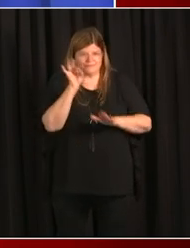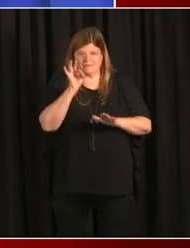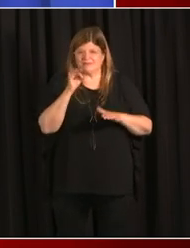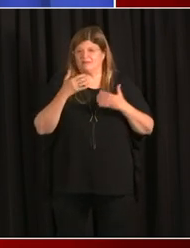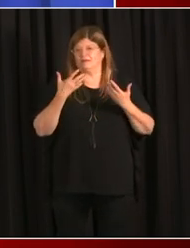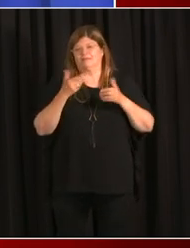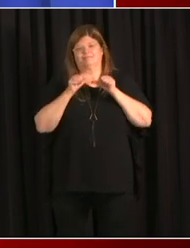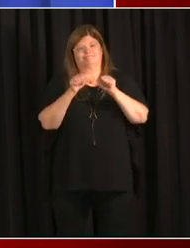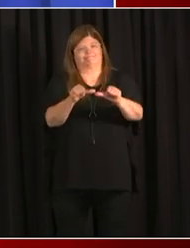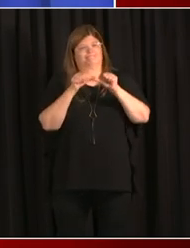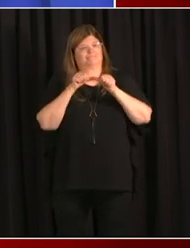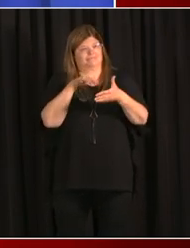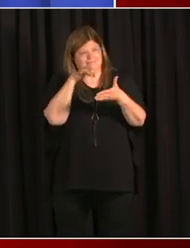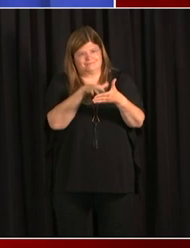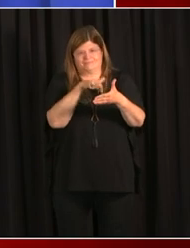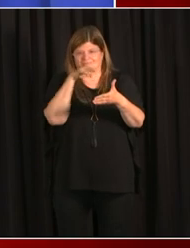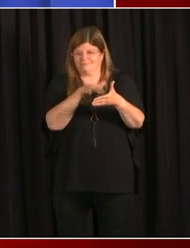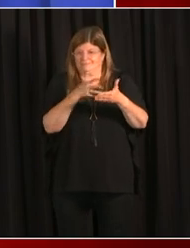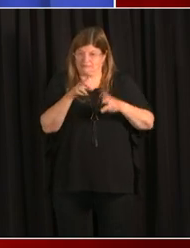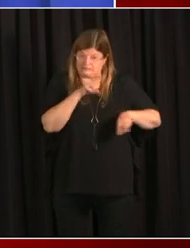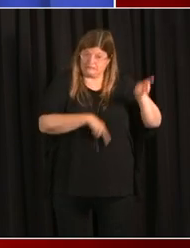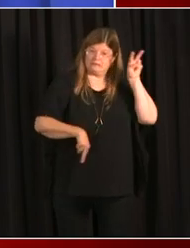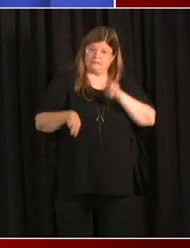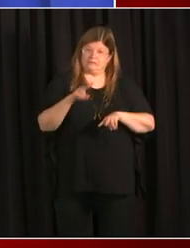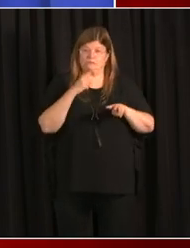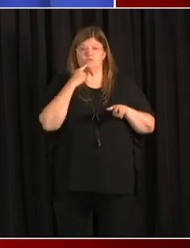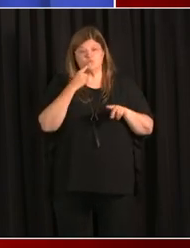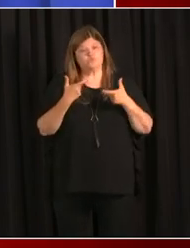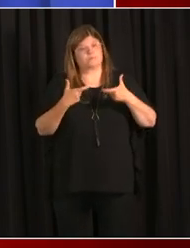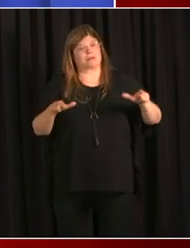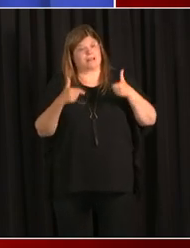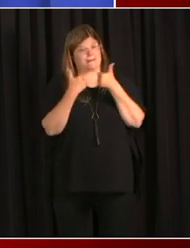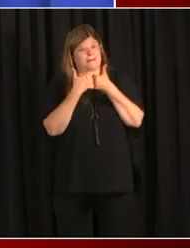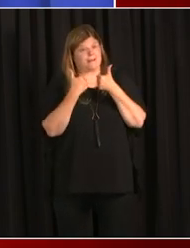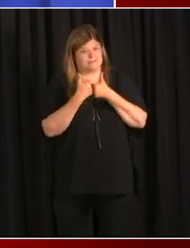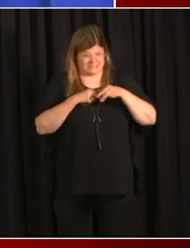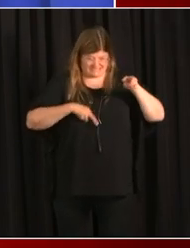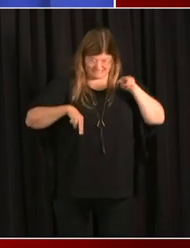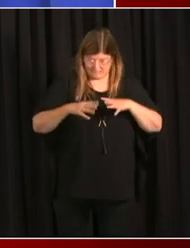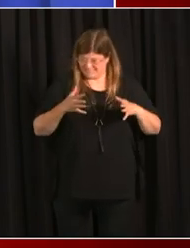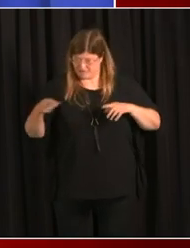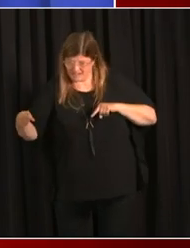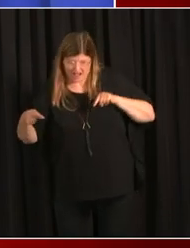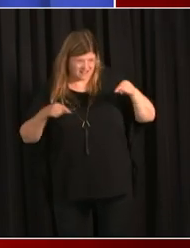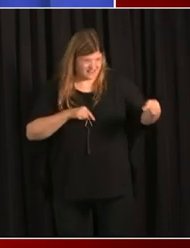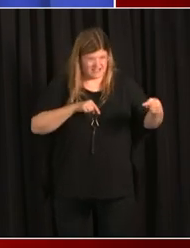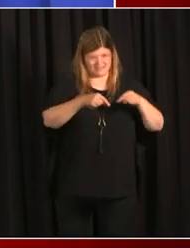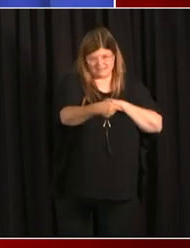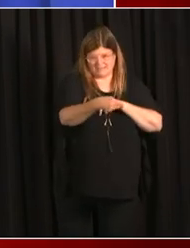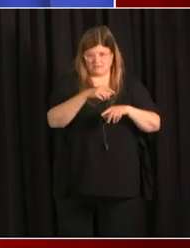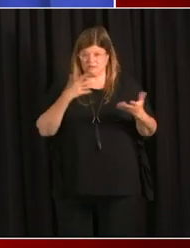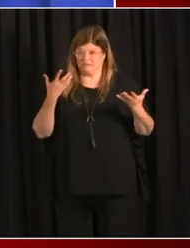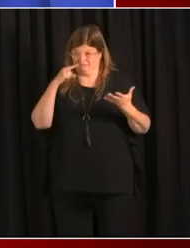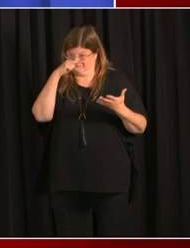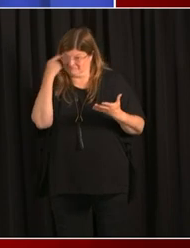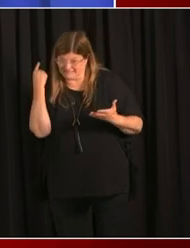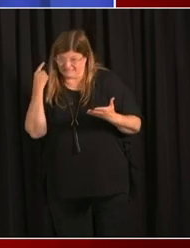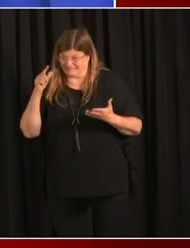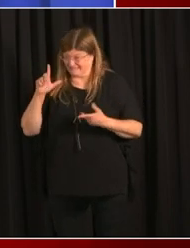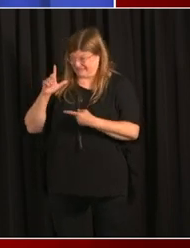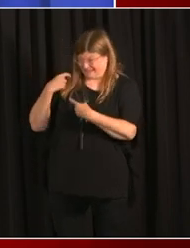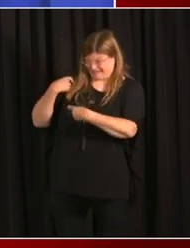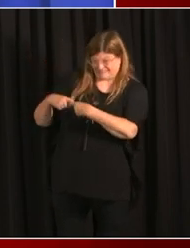long game of having to deal with a host of things that befall communities of color, in particular Black and Latinx